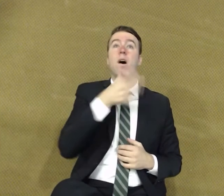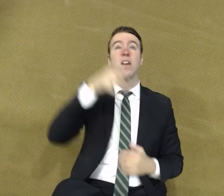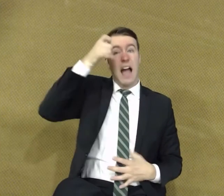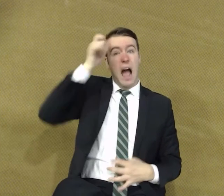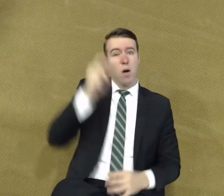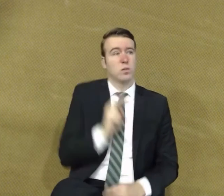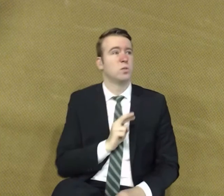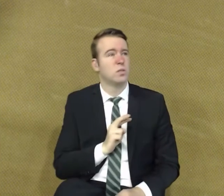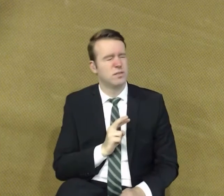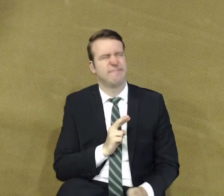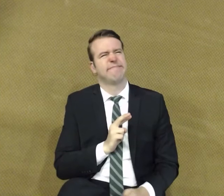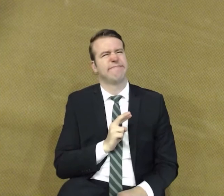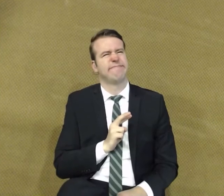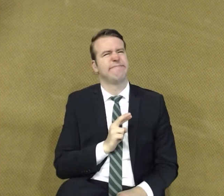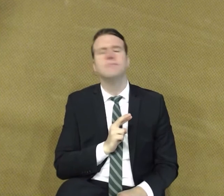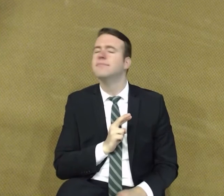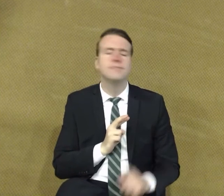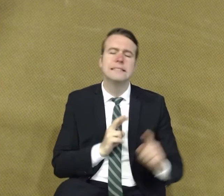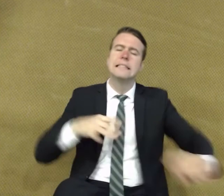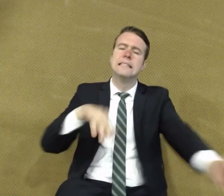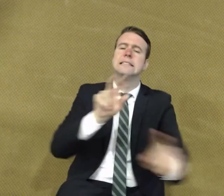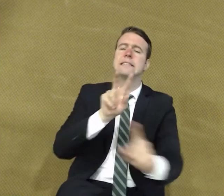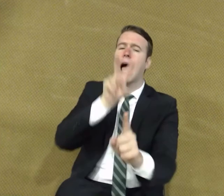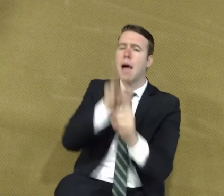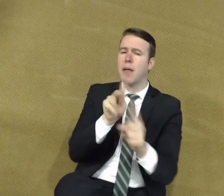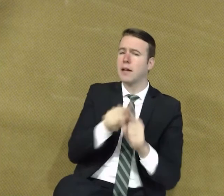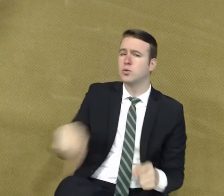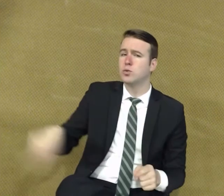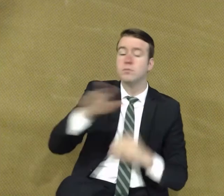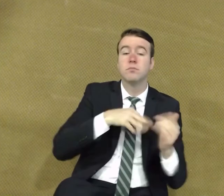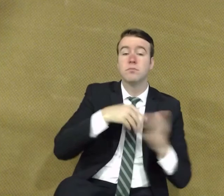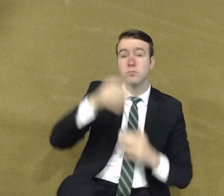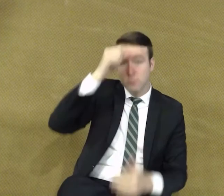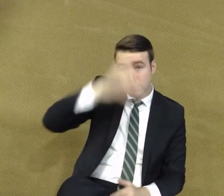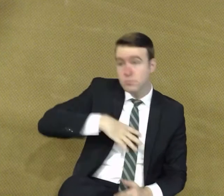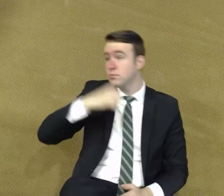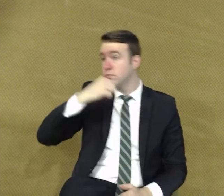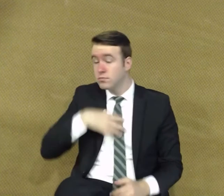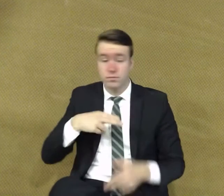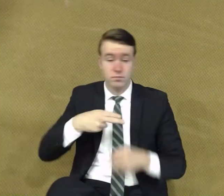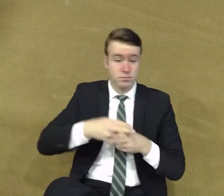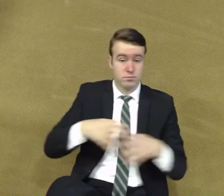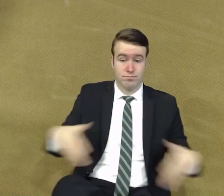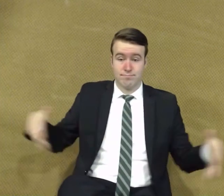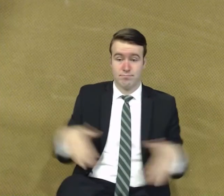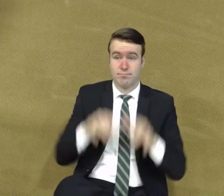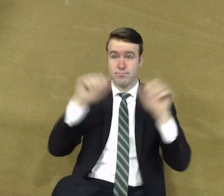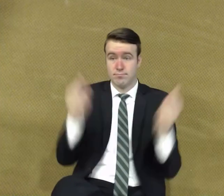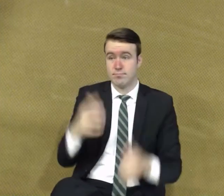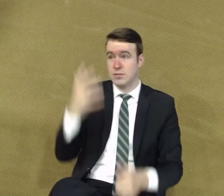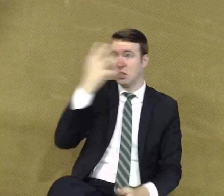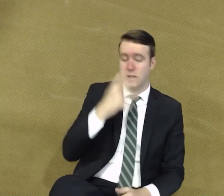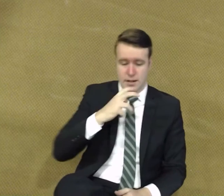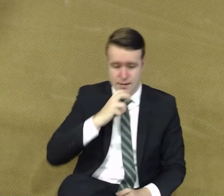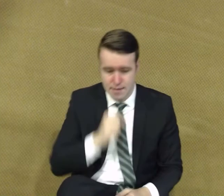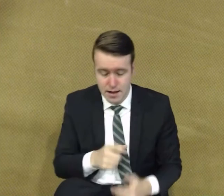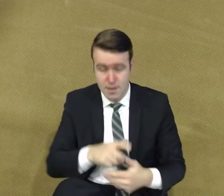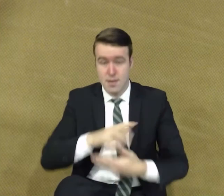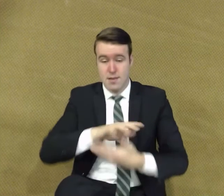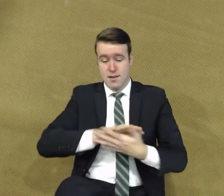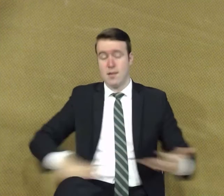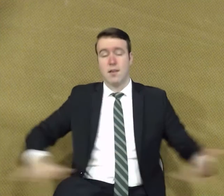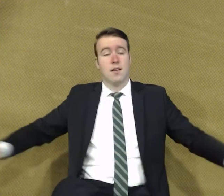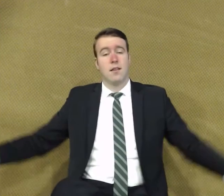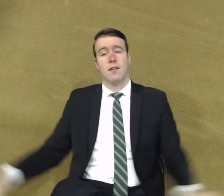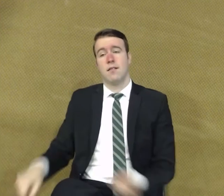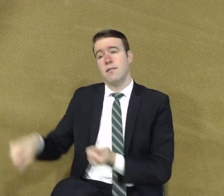cows, this applies to everybody, regardless of gender, weight, size, shape, looks, age, or